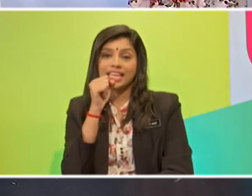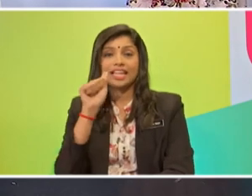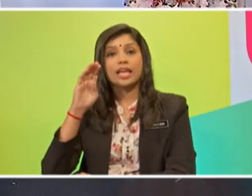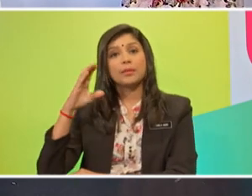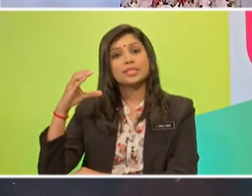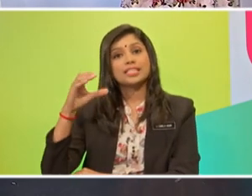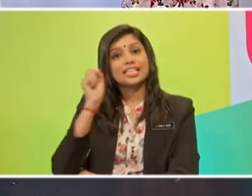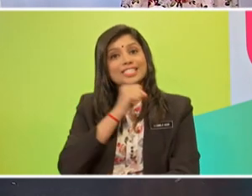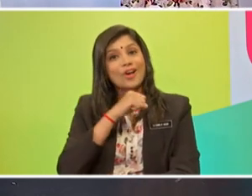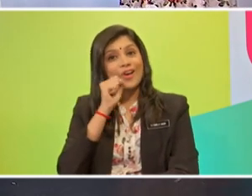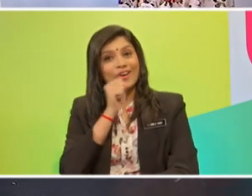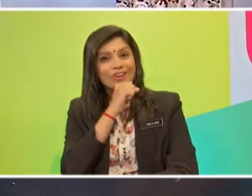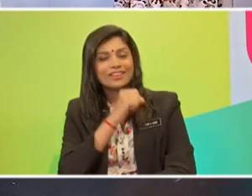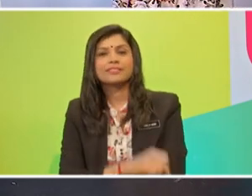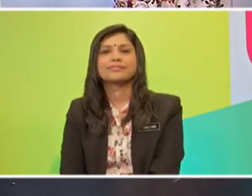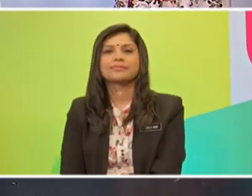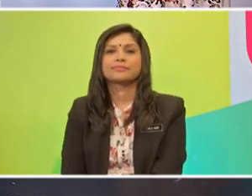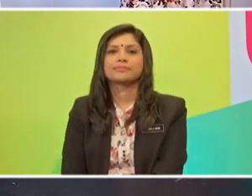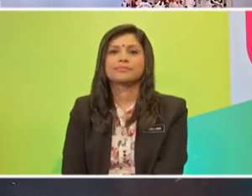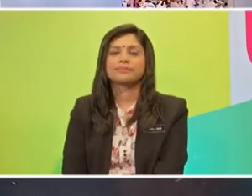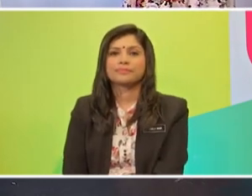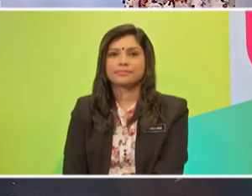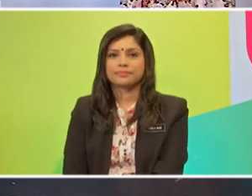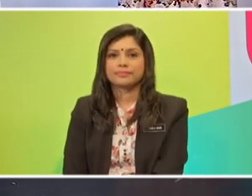right. Okay, let's go.